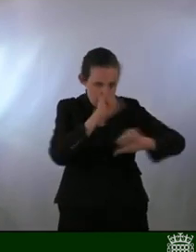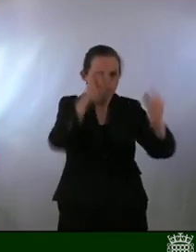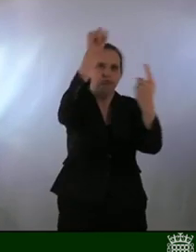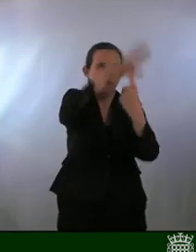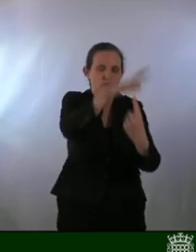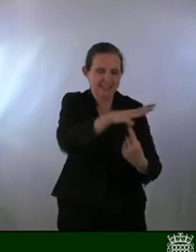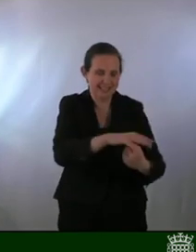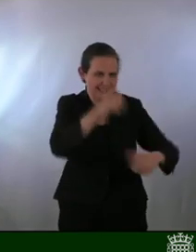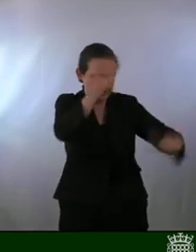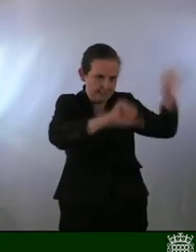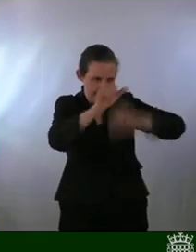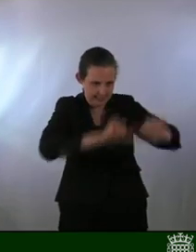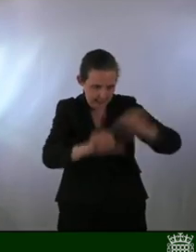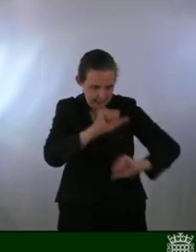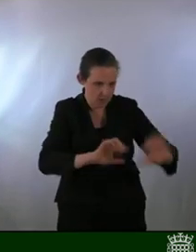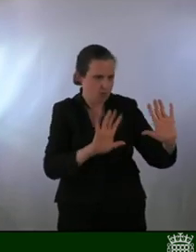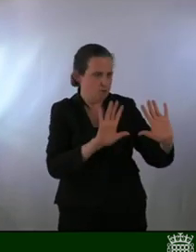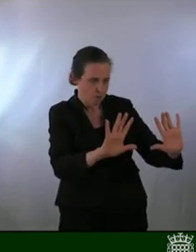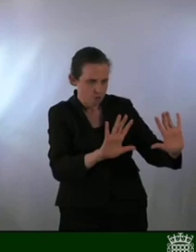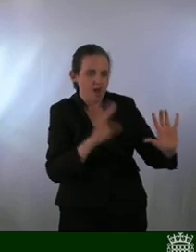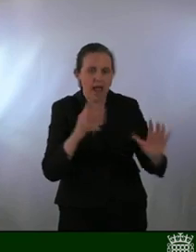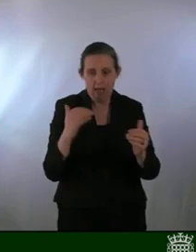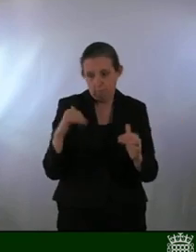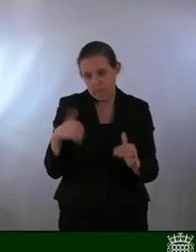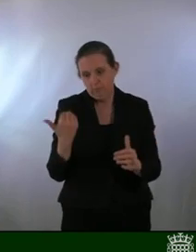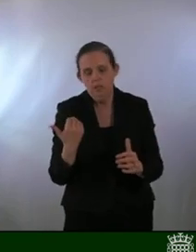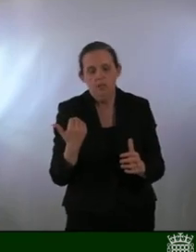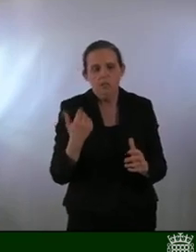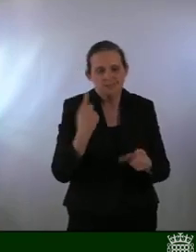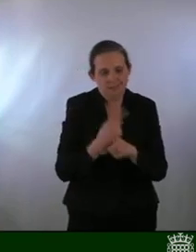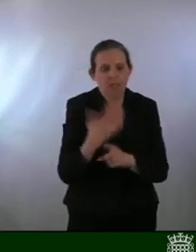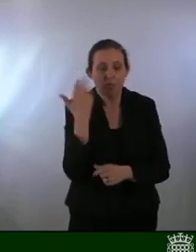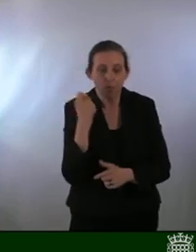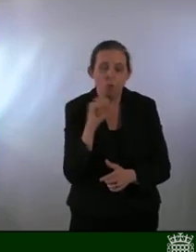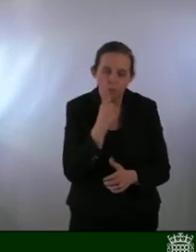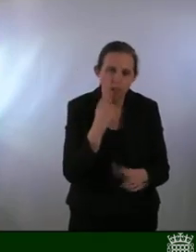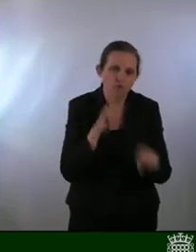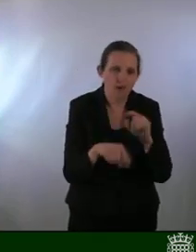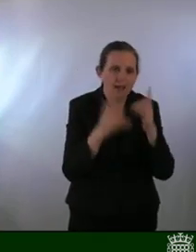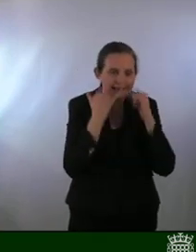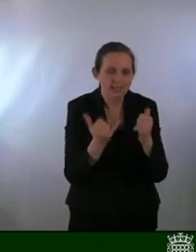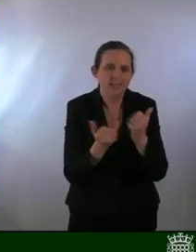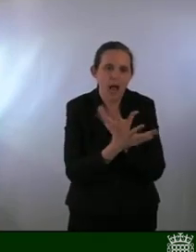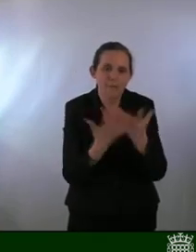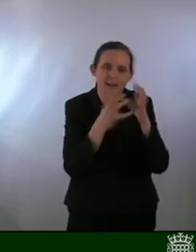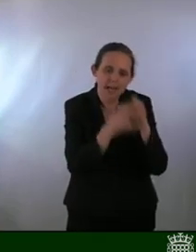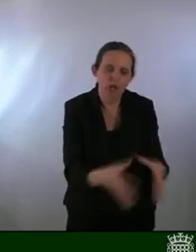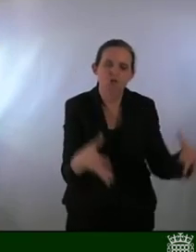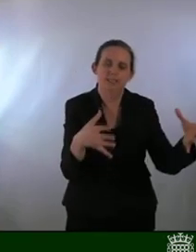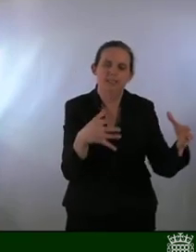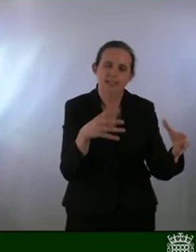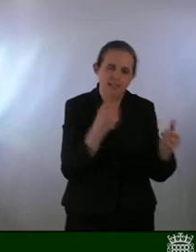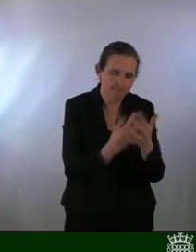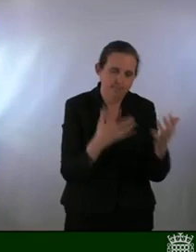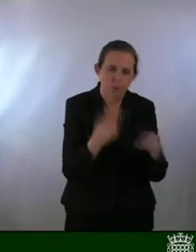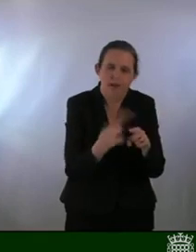also trying to drive up, as we discussed many times earlier, the number of tests available. Dishwater. Schools are